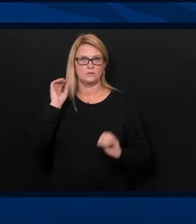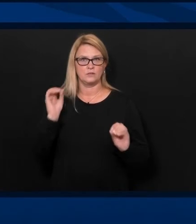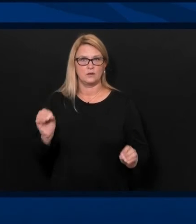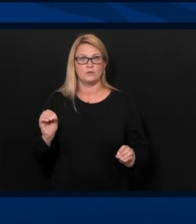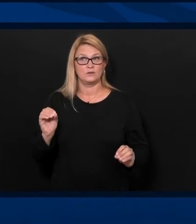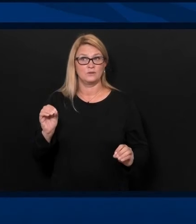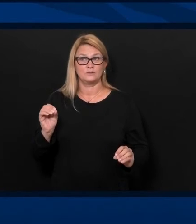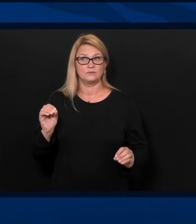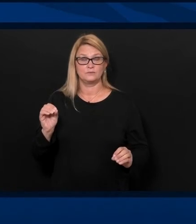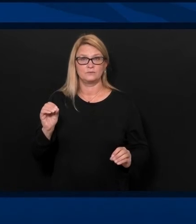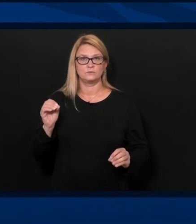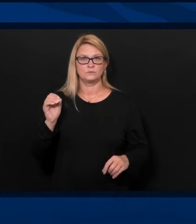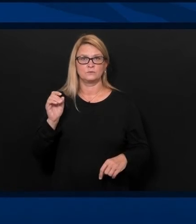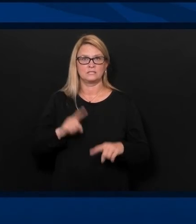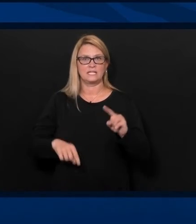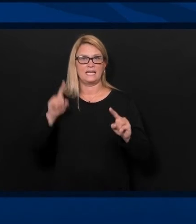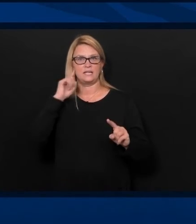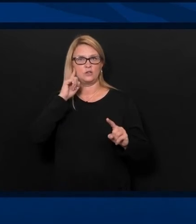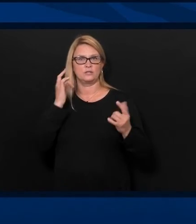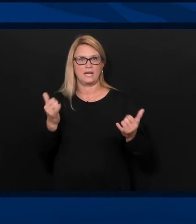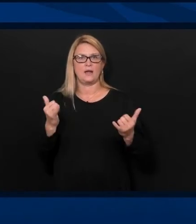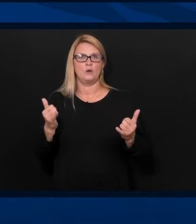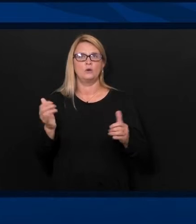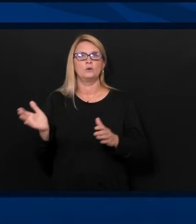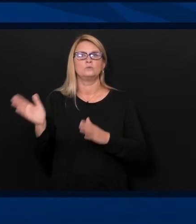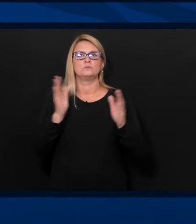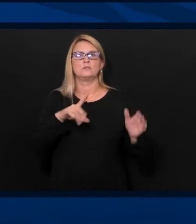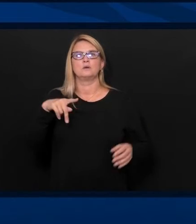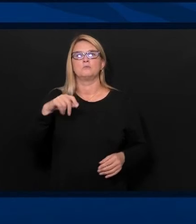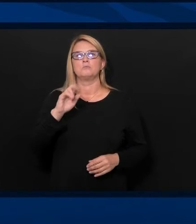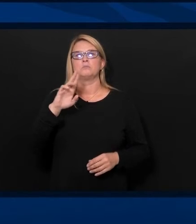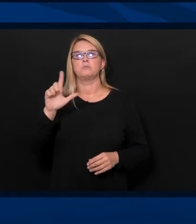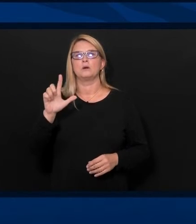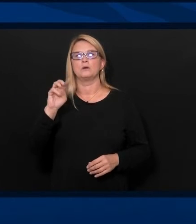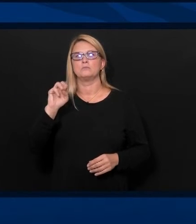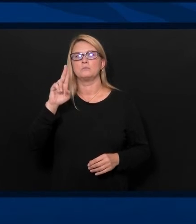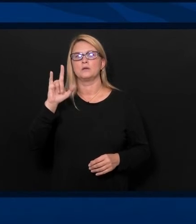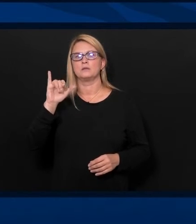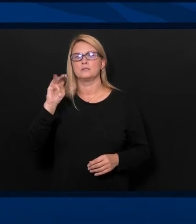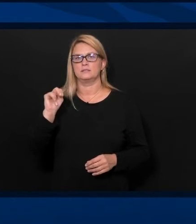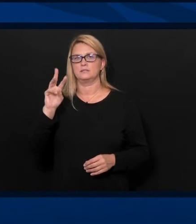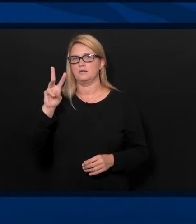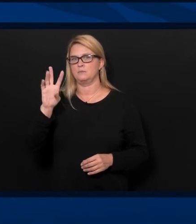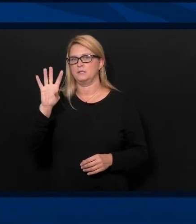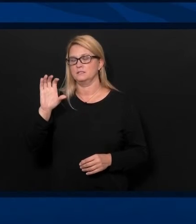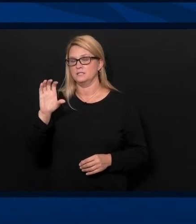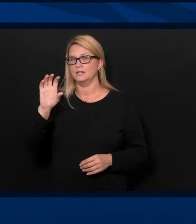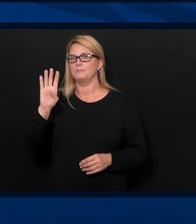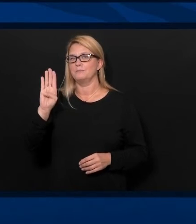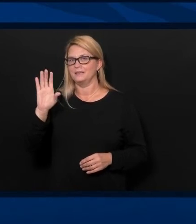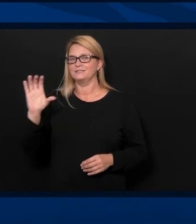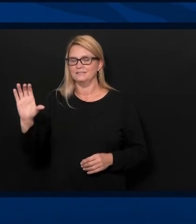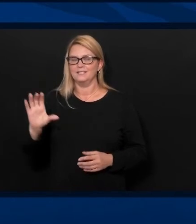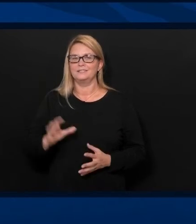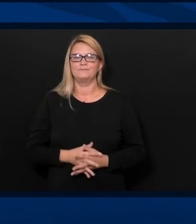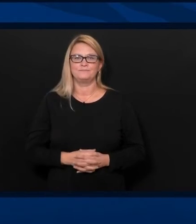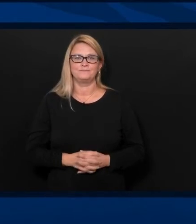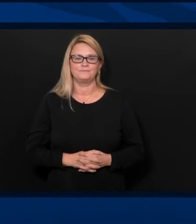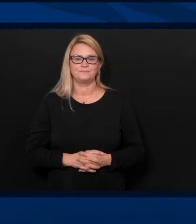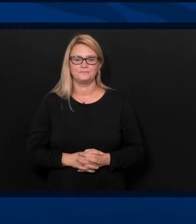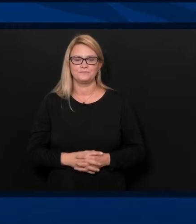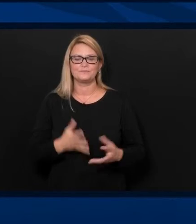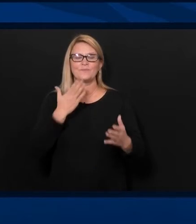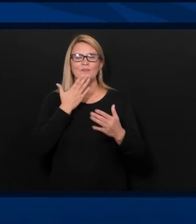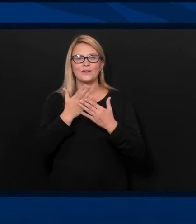Kelsey, I think we're having some audio issues. We'll come back. Next, let's go to Paul Mullen with WCBC. Good afternoon, Governor. Good